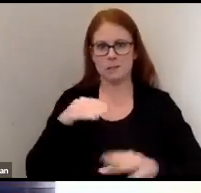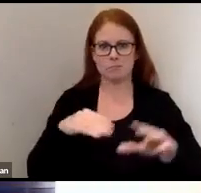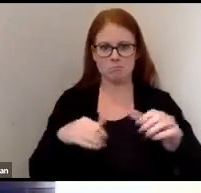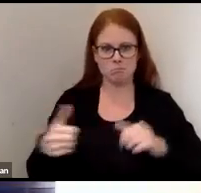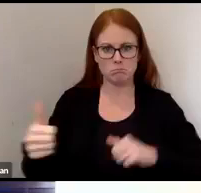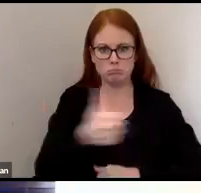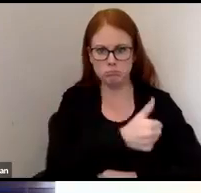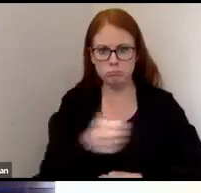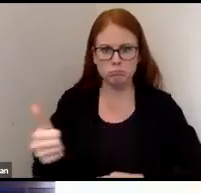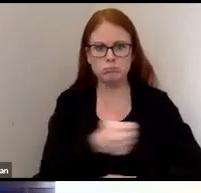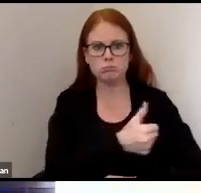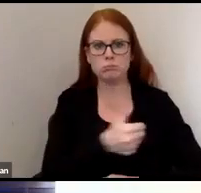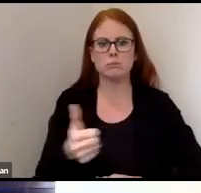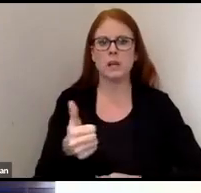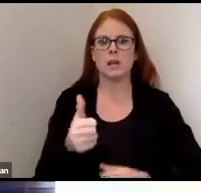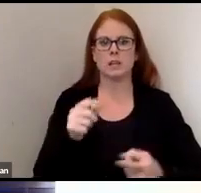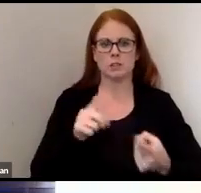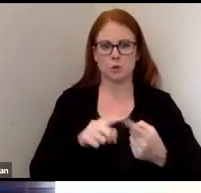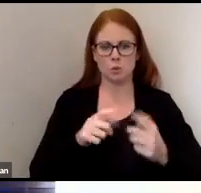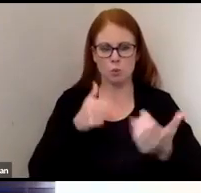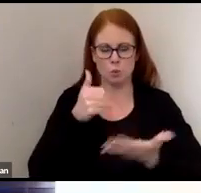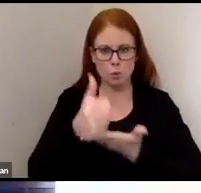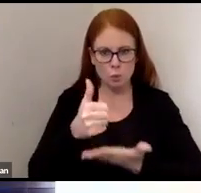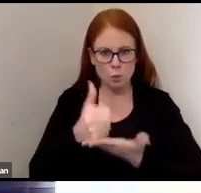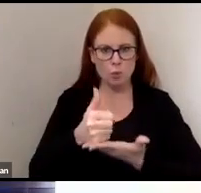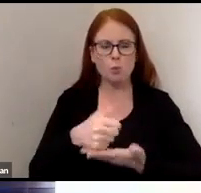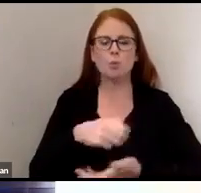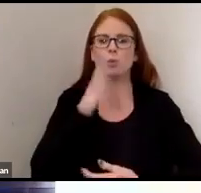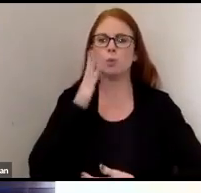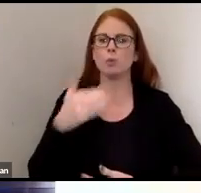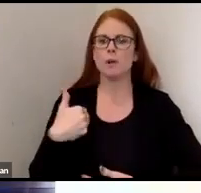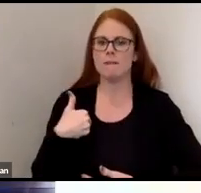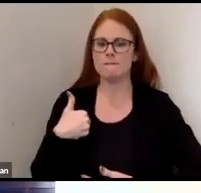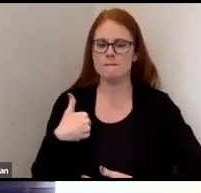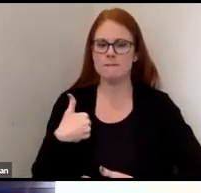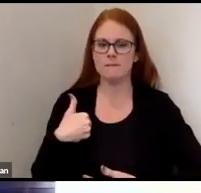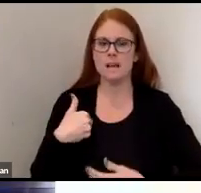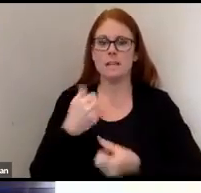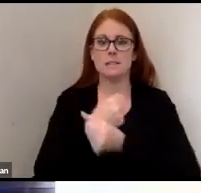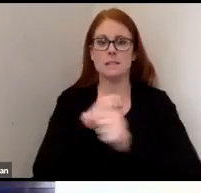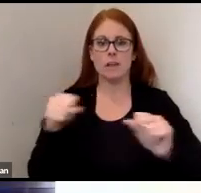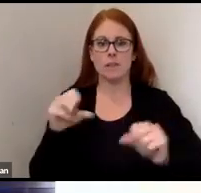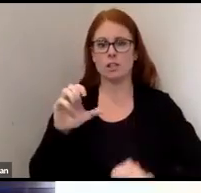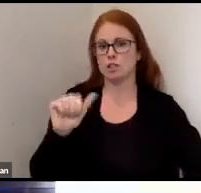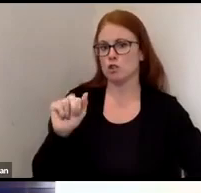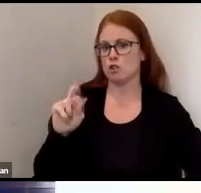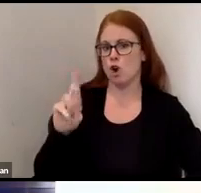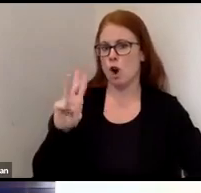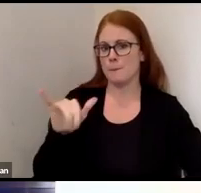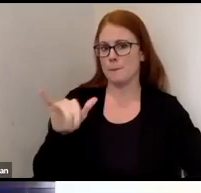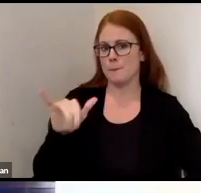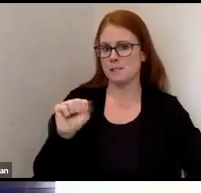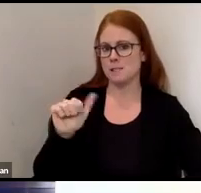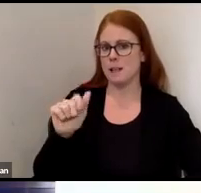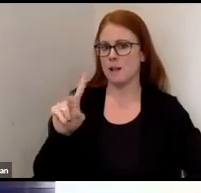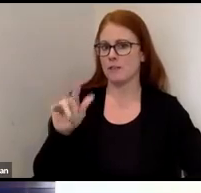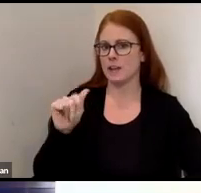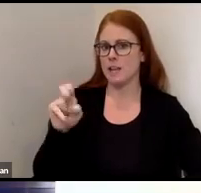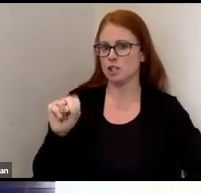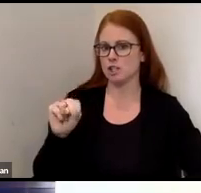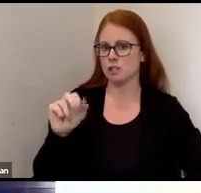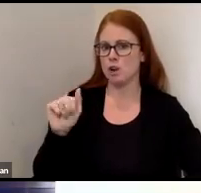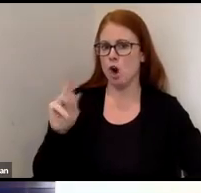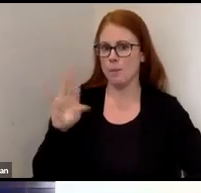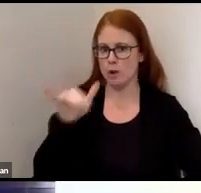and to assist. We are going to have Salvation Army providing hot drinks and other stuff. So that's